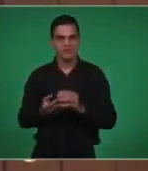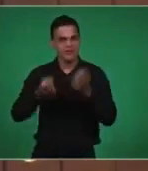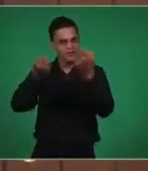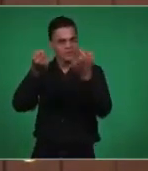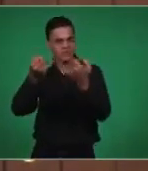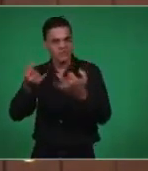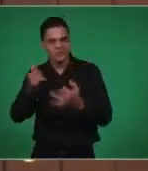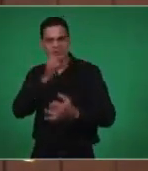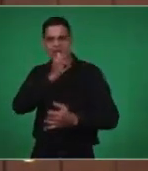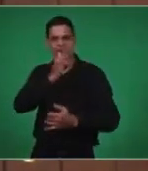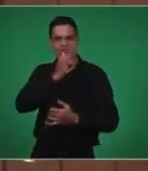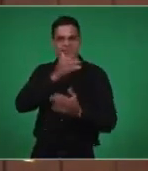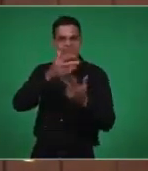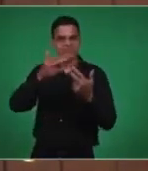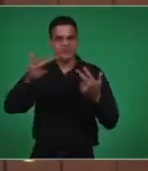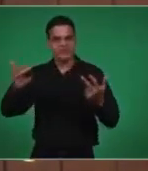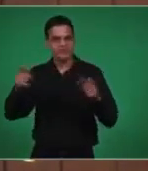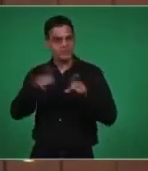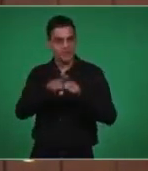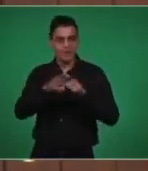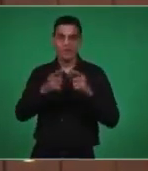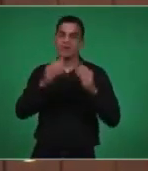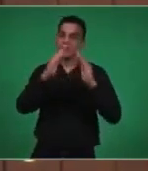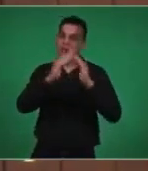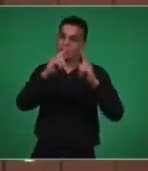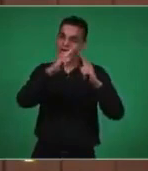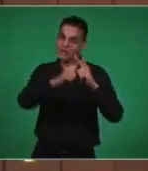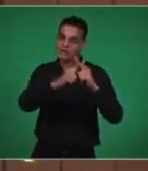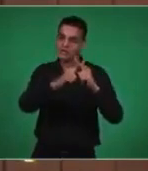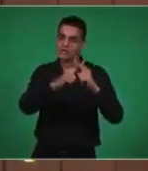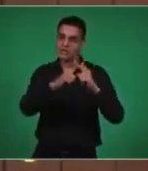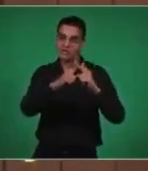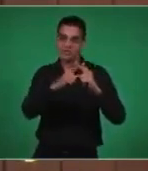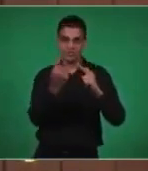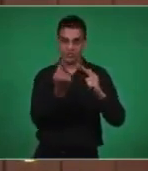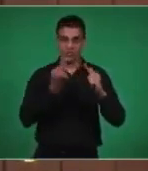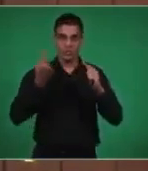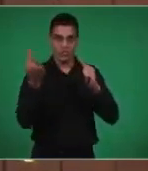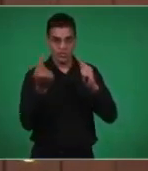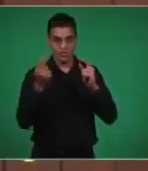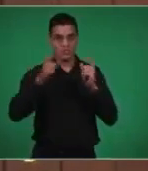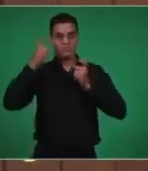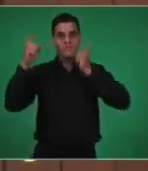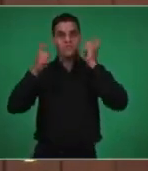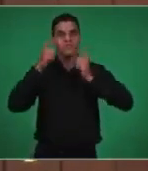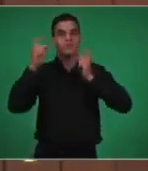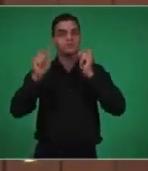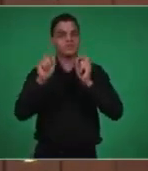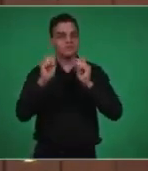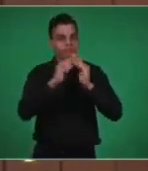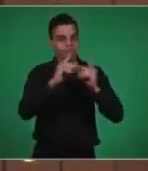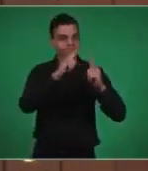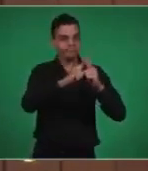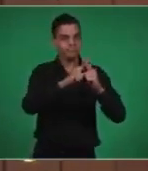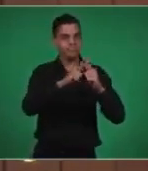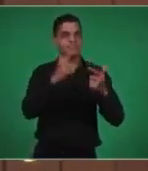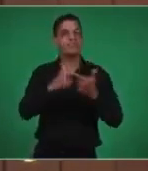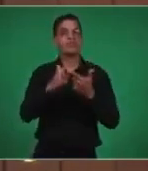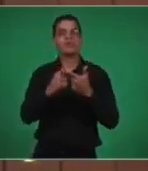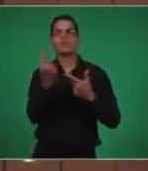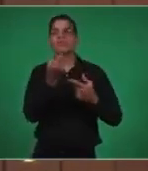she has already mentioned a couple of things regarding the church, which is our greatest concern. That's what we want. We want our